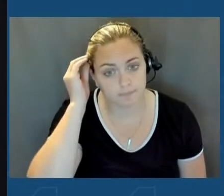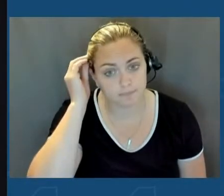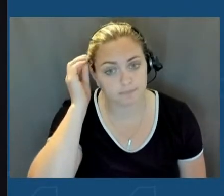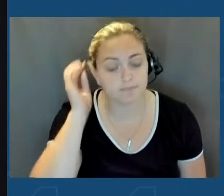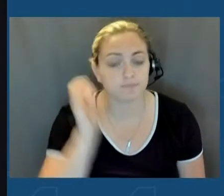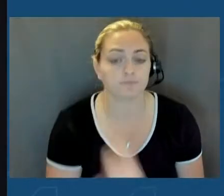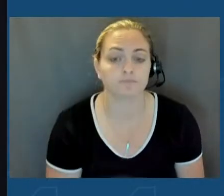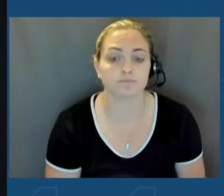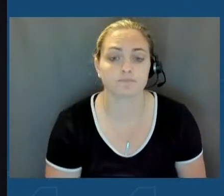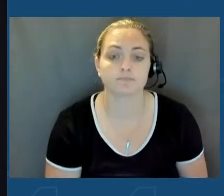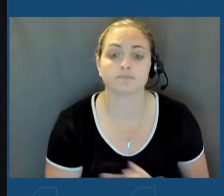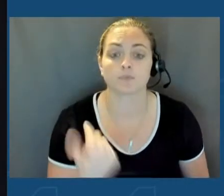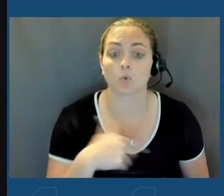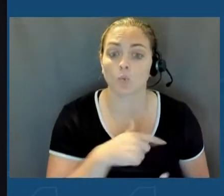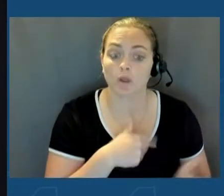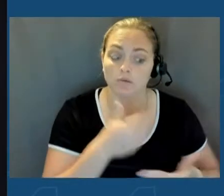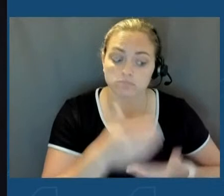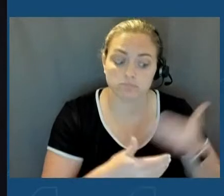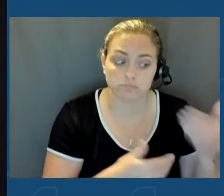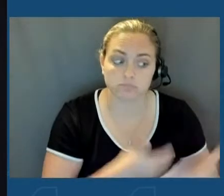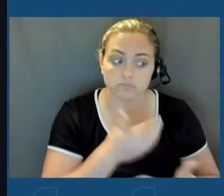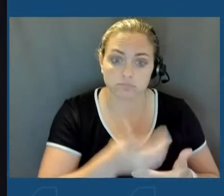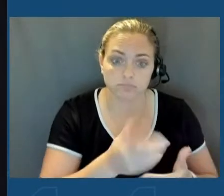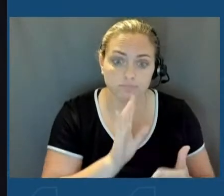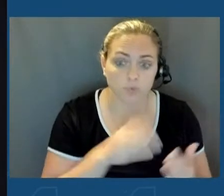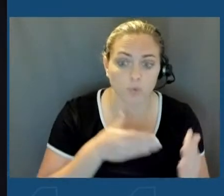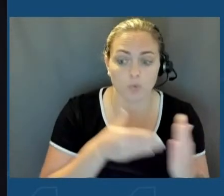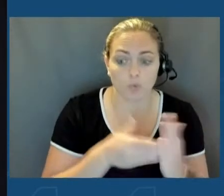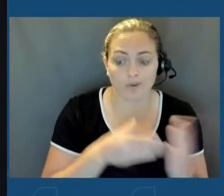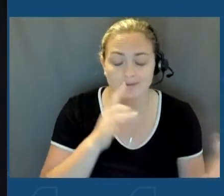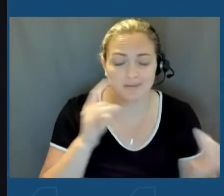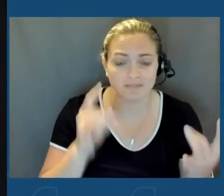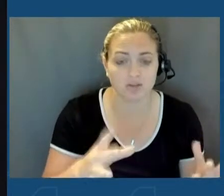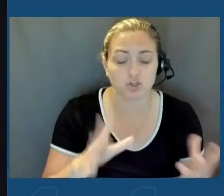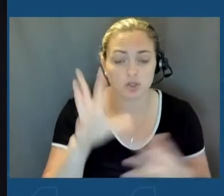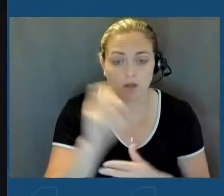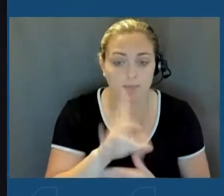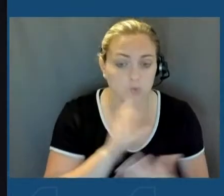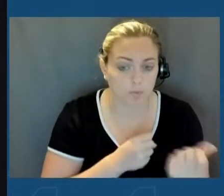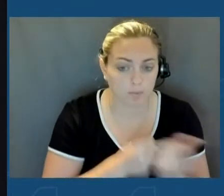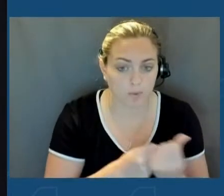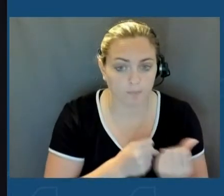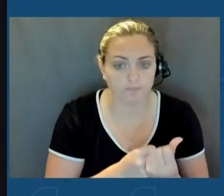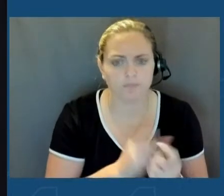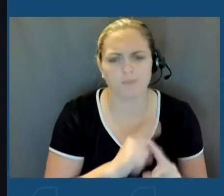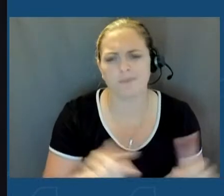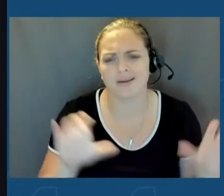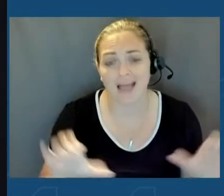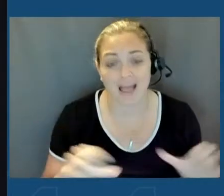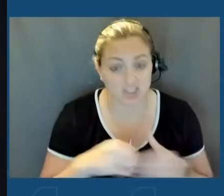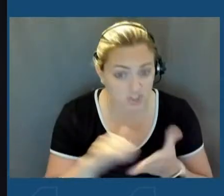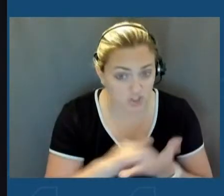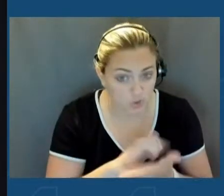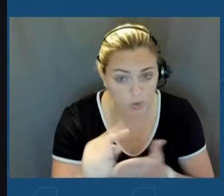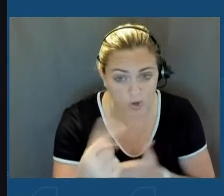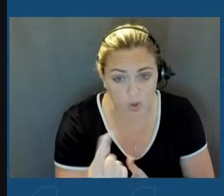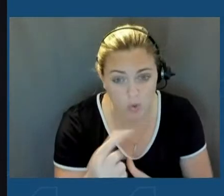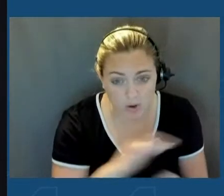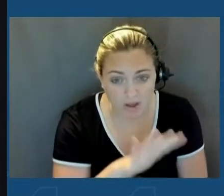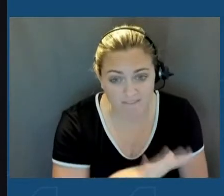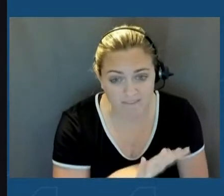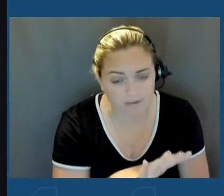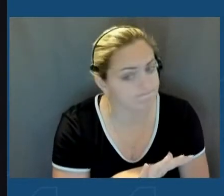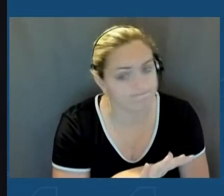And we are taking steps to crack down on this devastation and the companies that promote it. But action in New York alone is not enough,